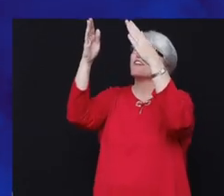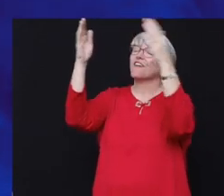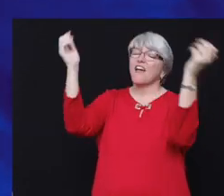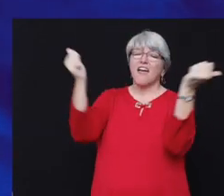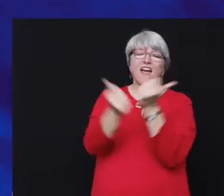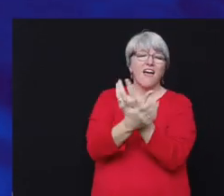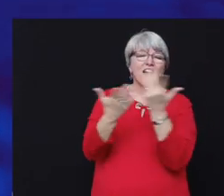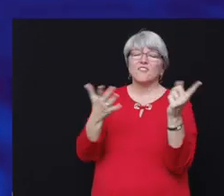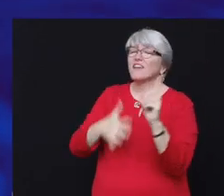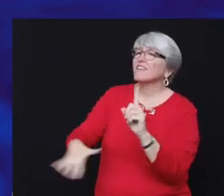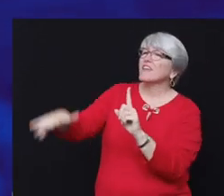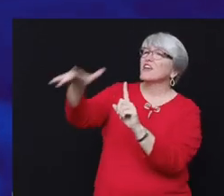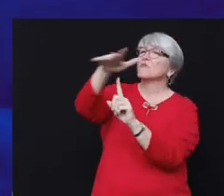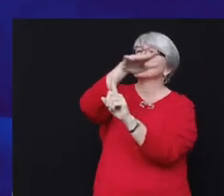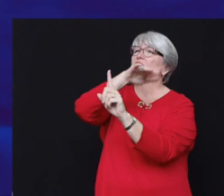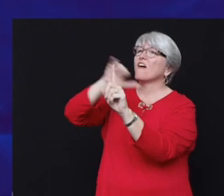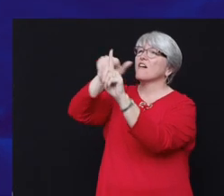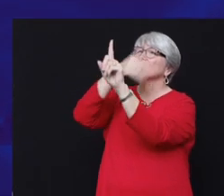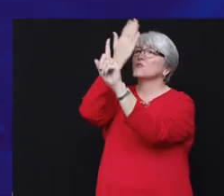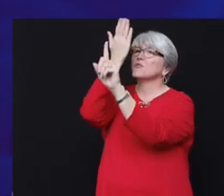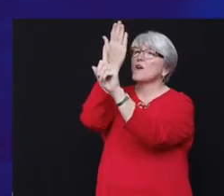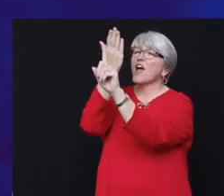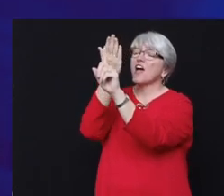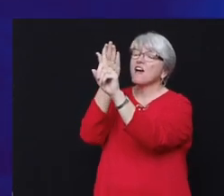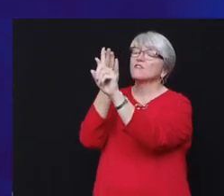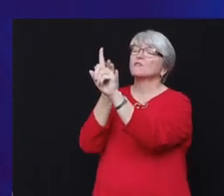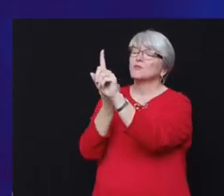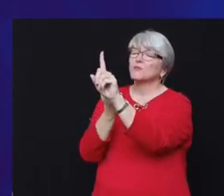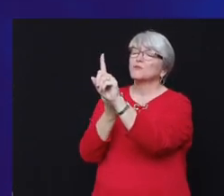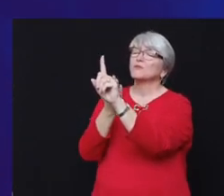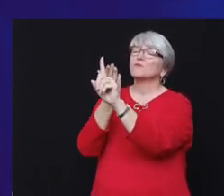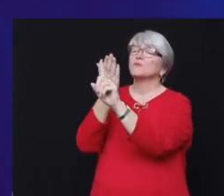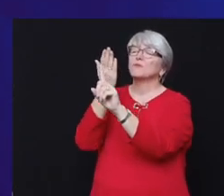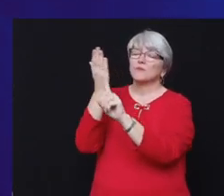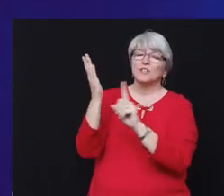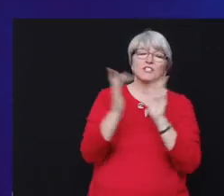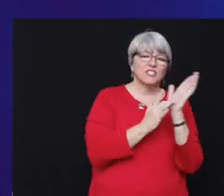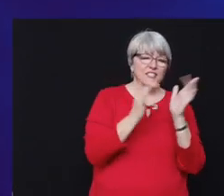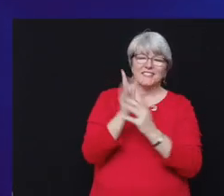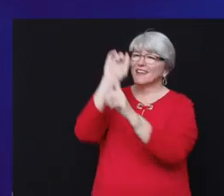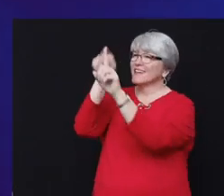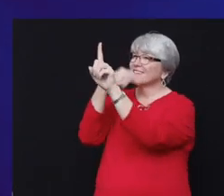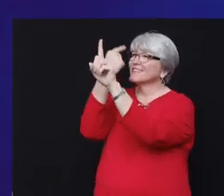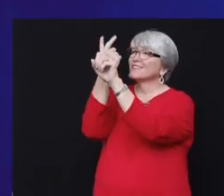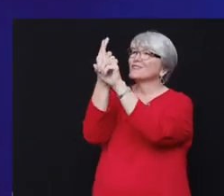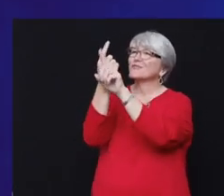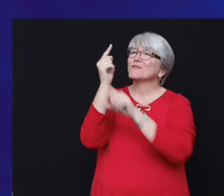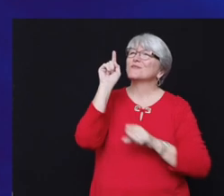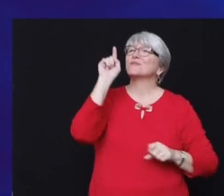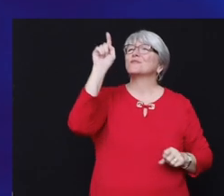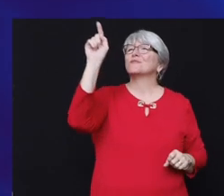center, everything revolves around you, Jesus,